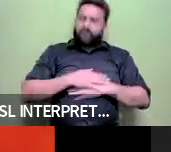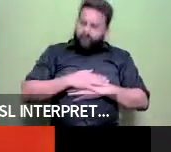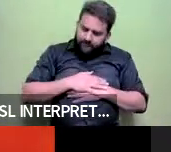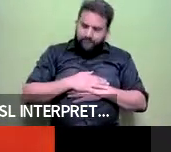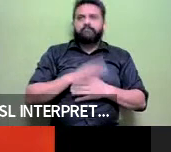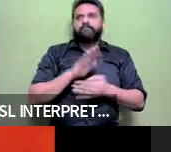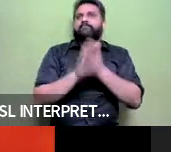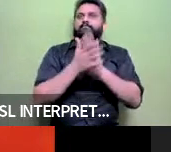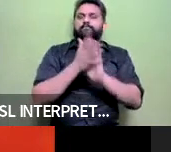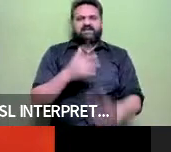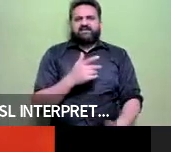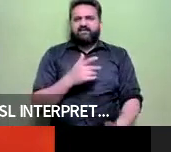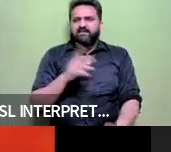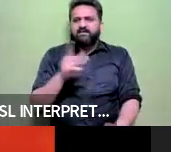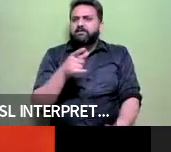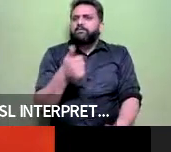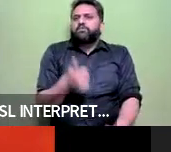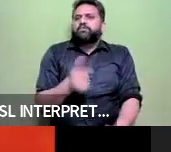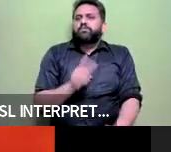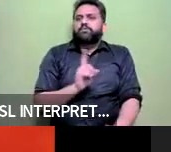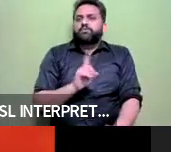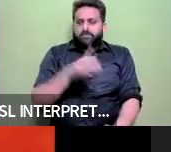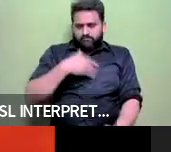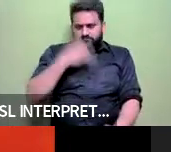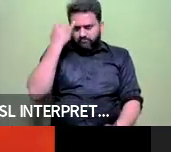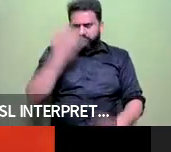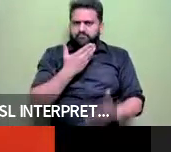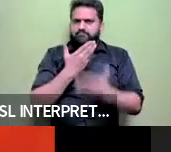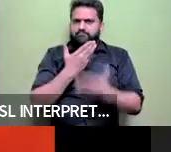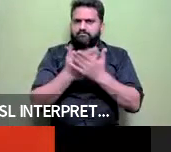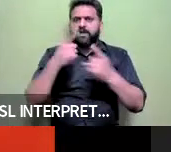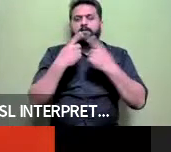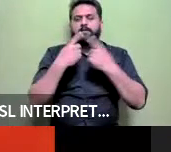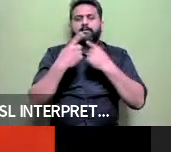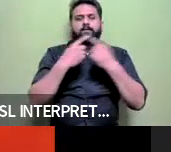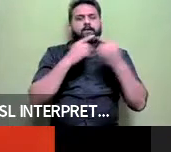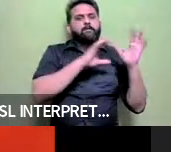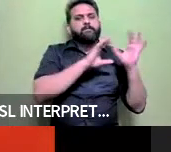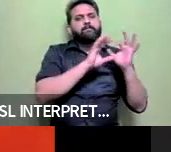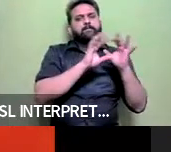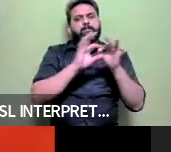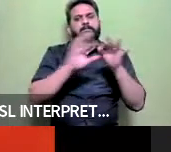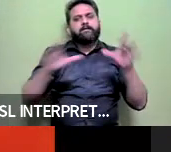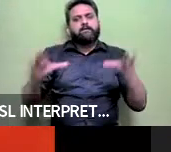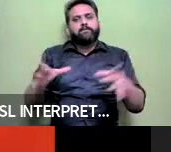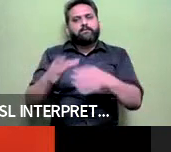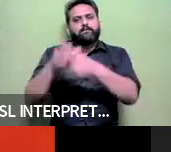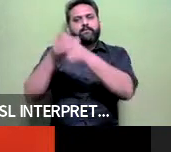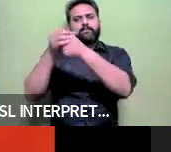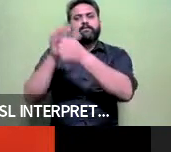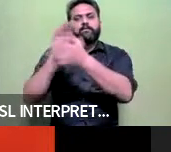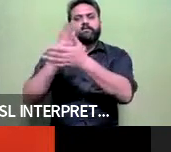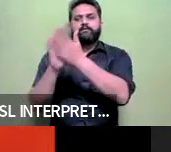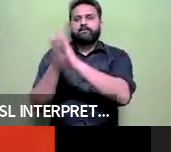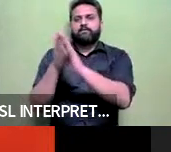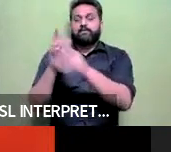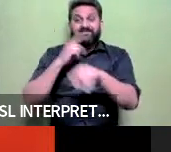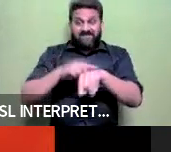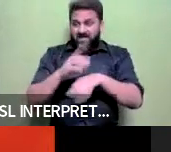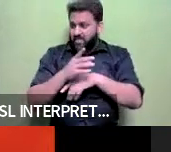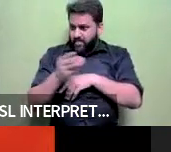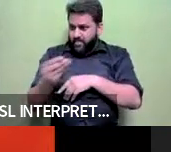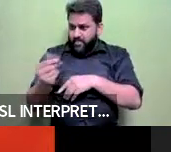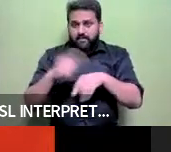That is not good. So we suggest that you do very nice conclusion. Even if you're running out of time,